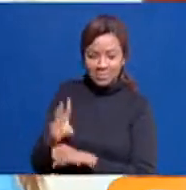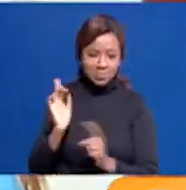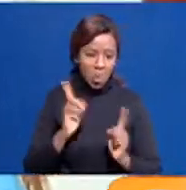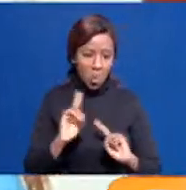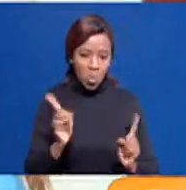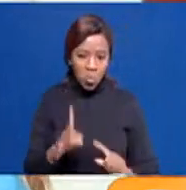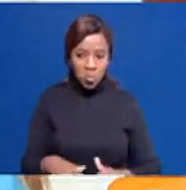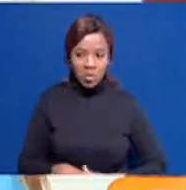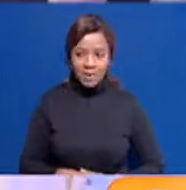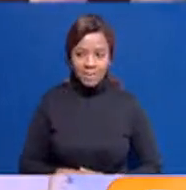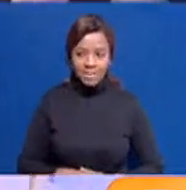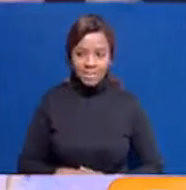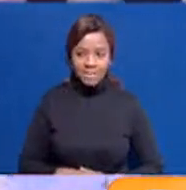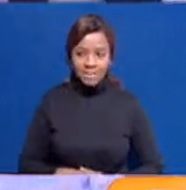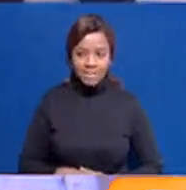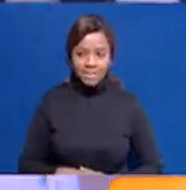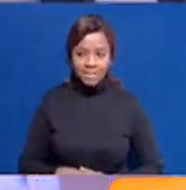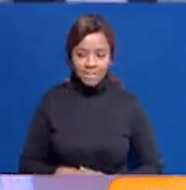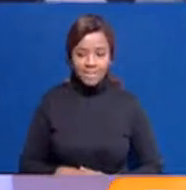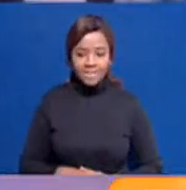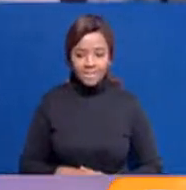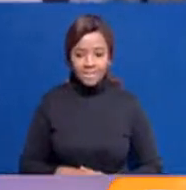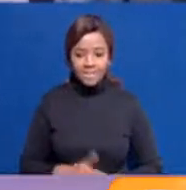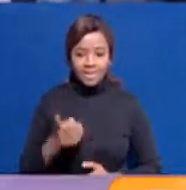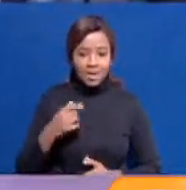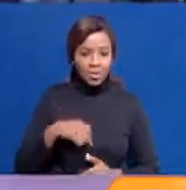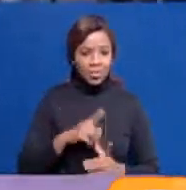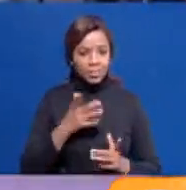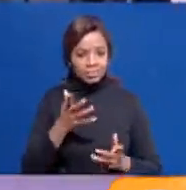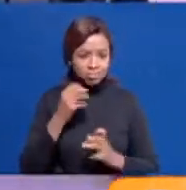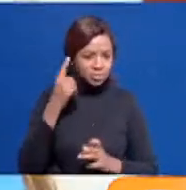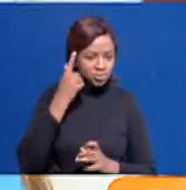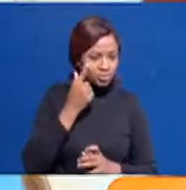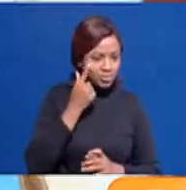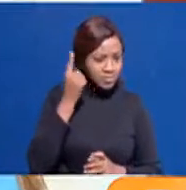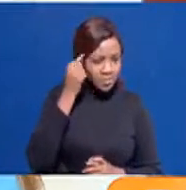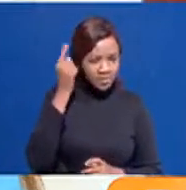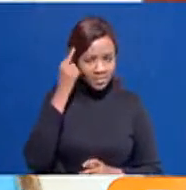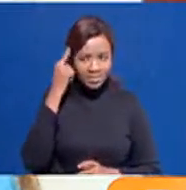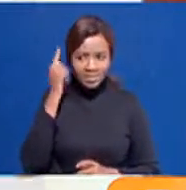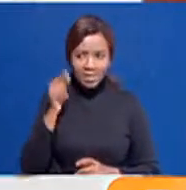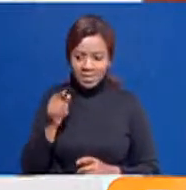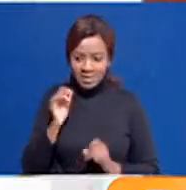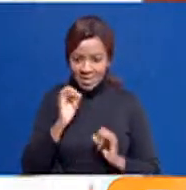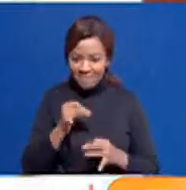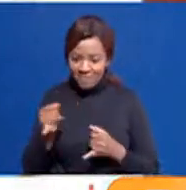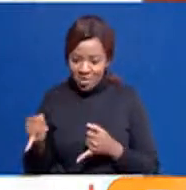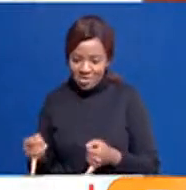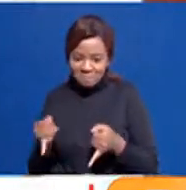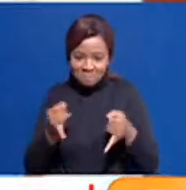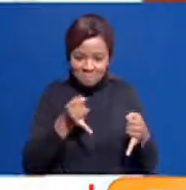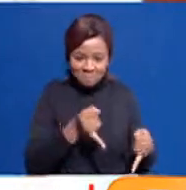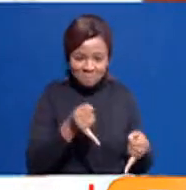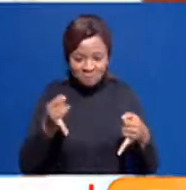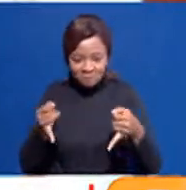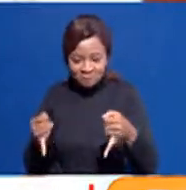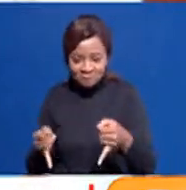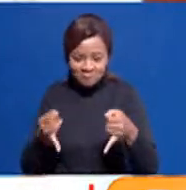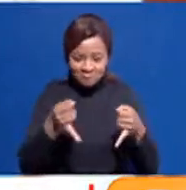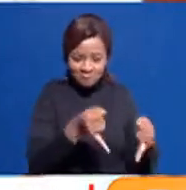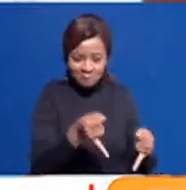had to figure out how to spread awareness. We saw that doing that modeling was something